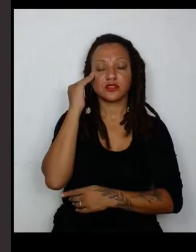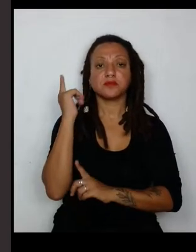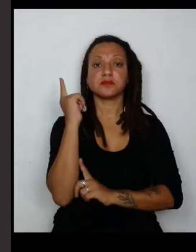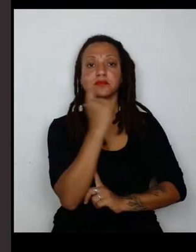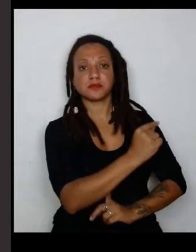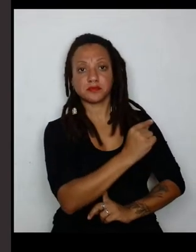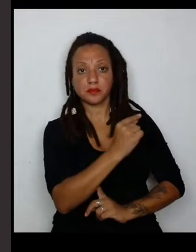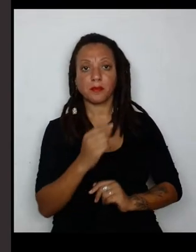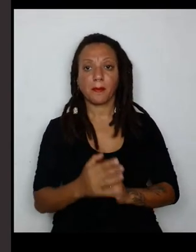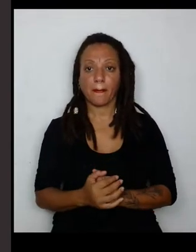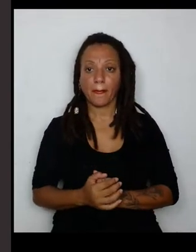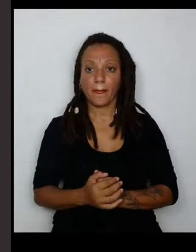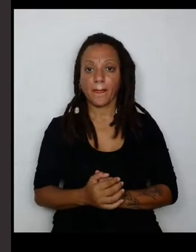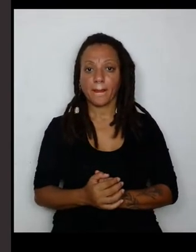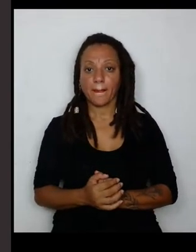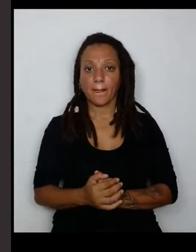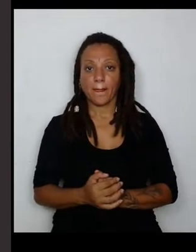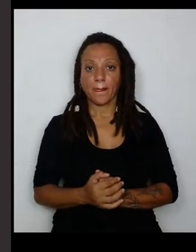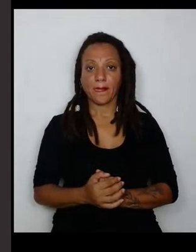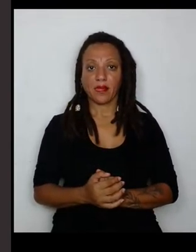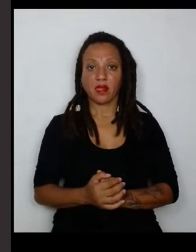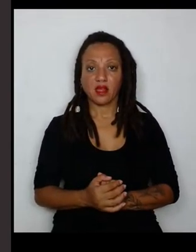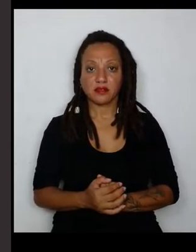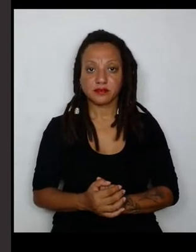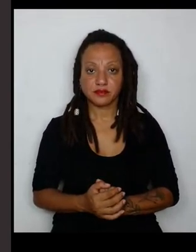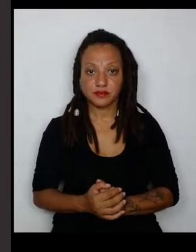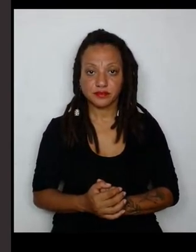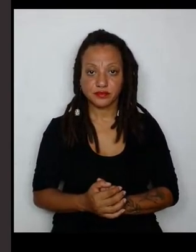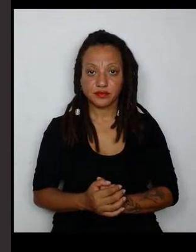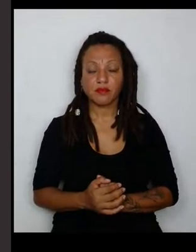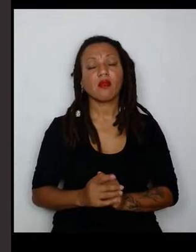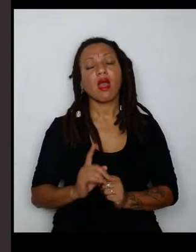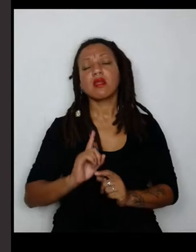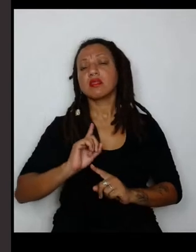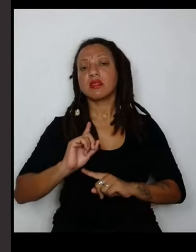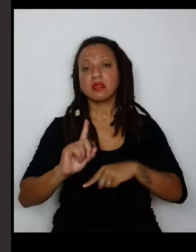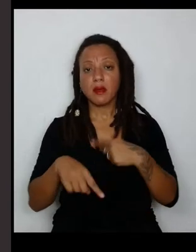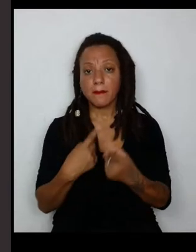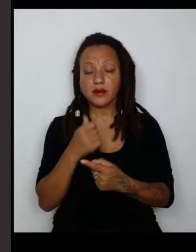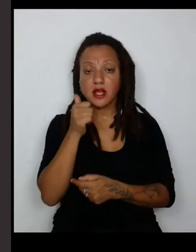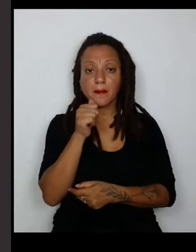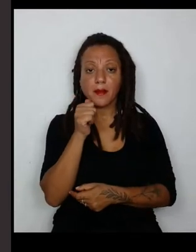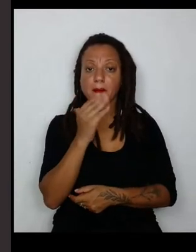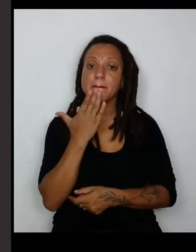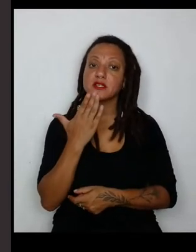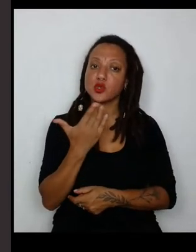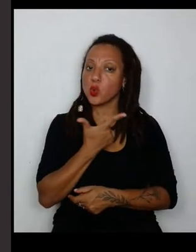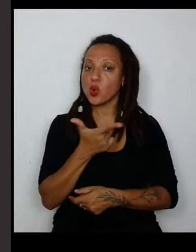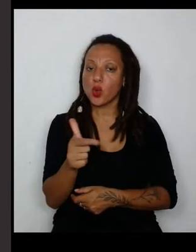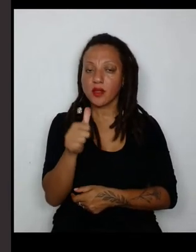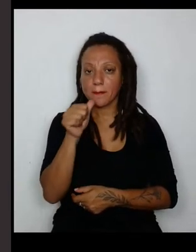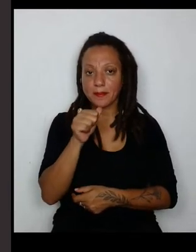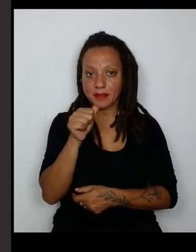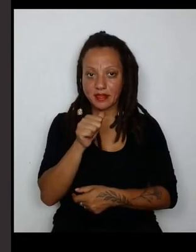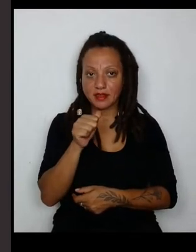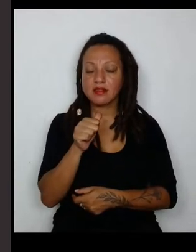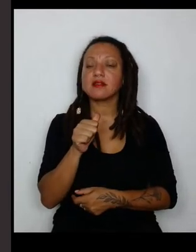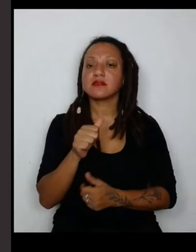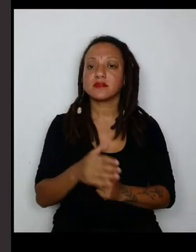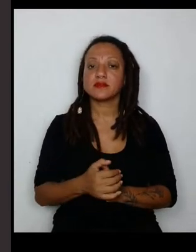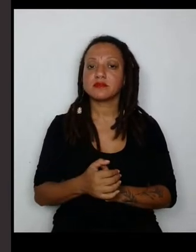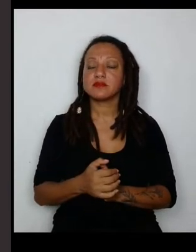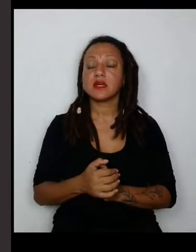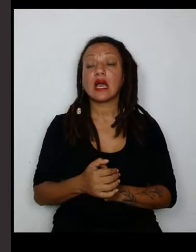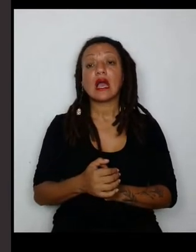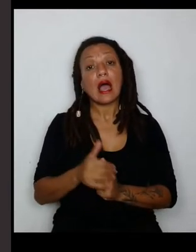video contest after a few minutes uh she daphne ordered another drink gulped it down and left immediately a french businessman